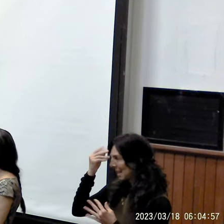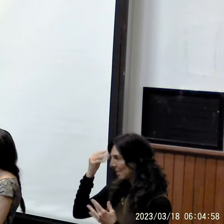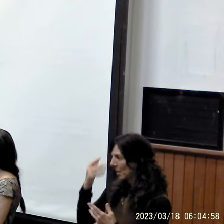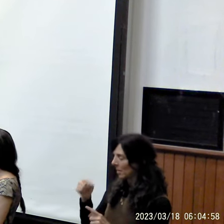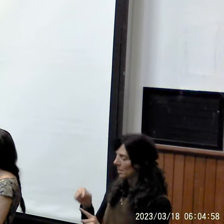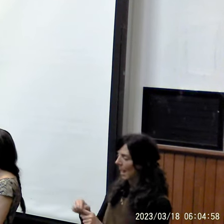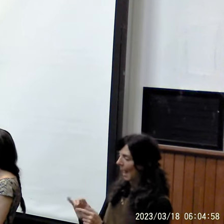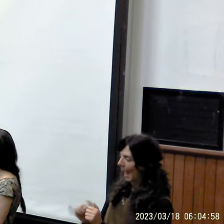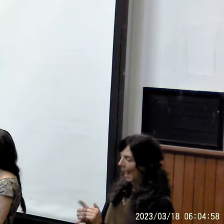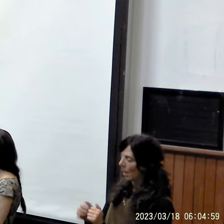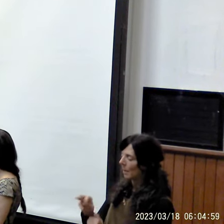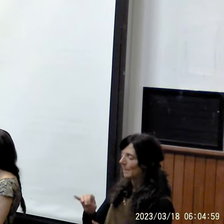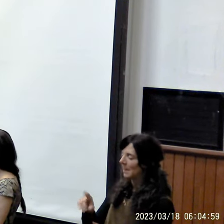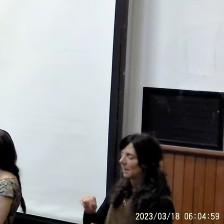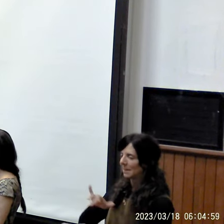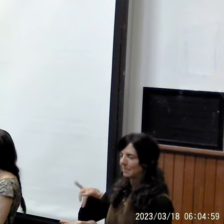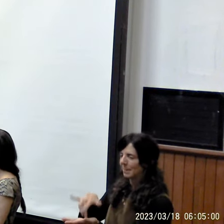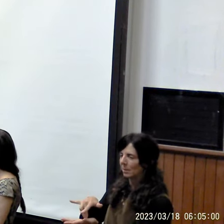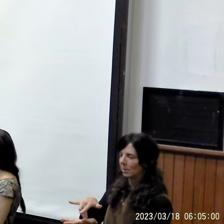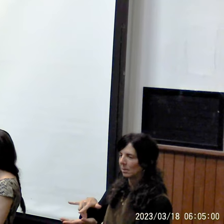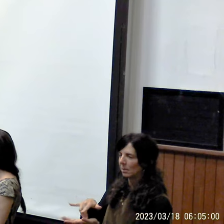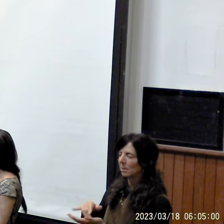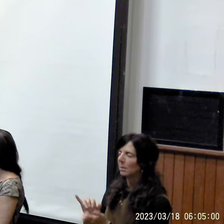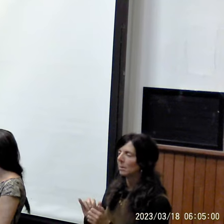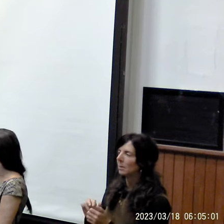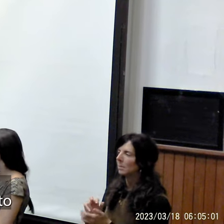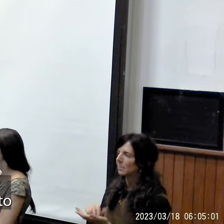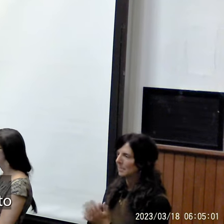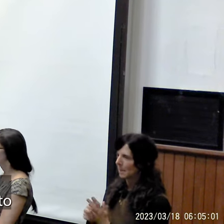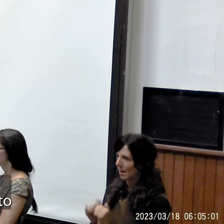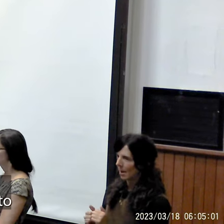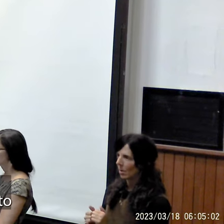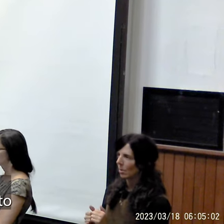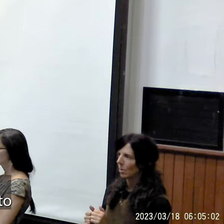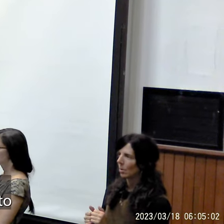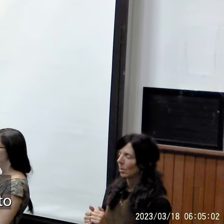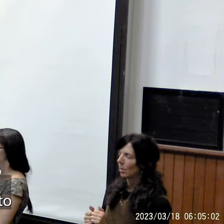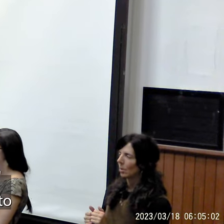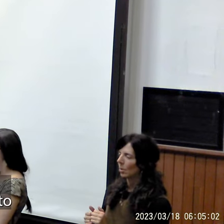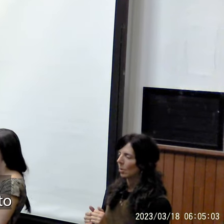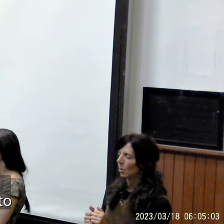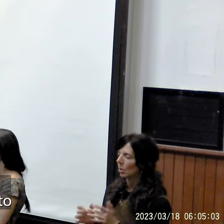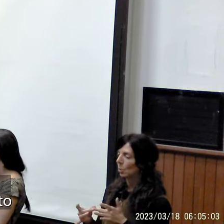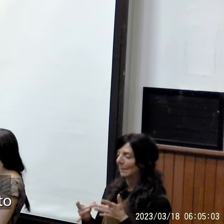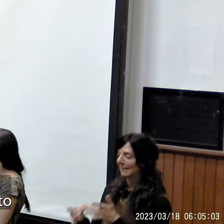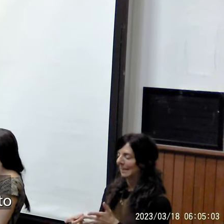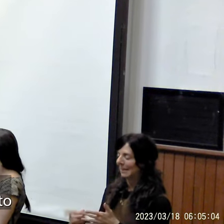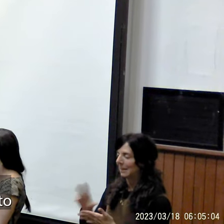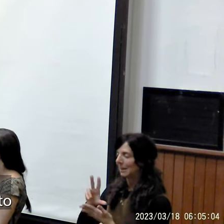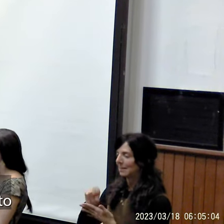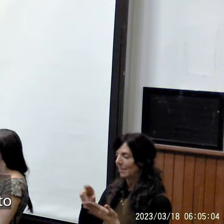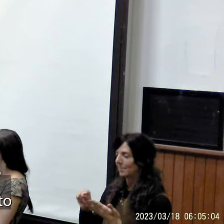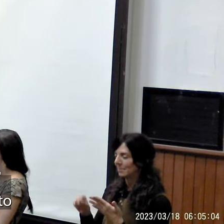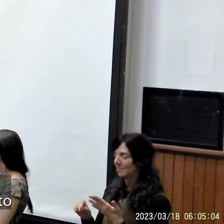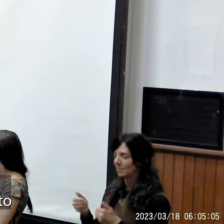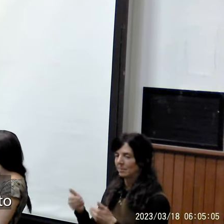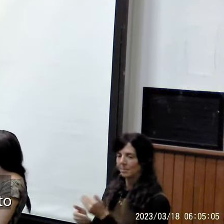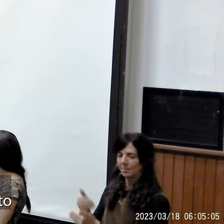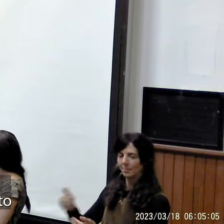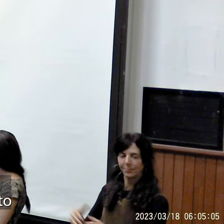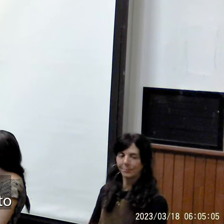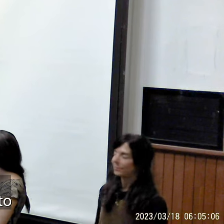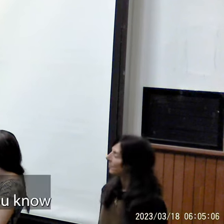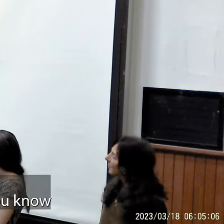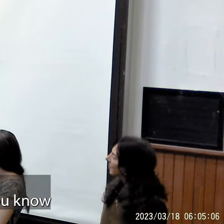just in between thing as the way you get in the next step. So, and you actually